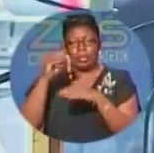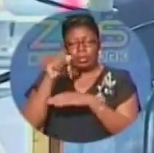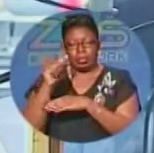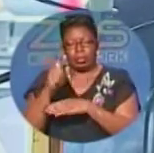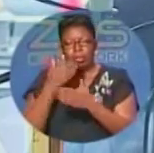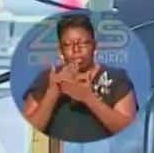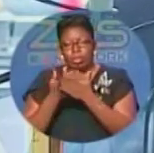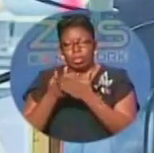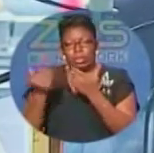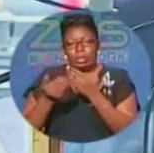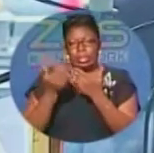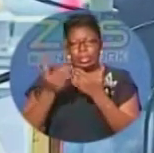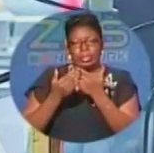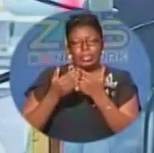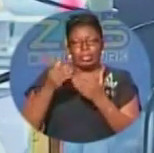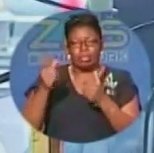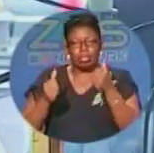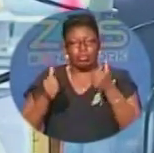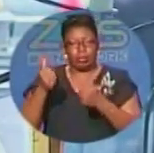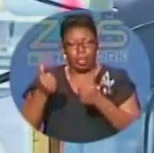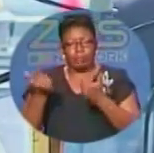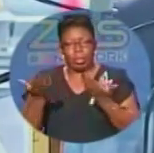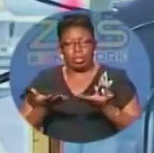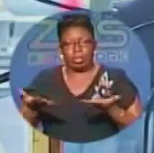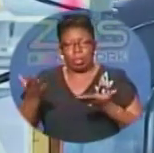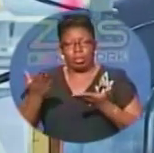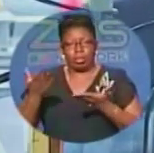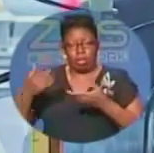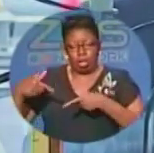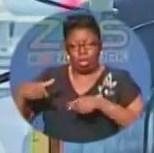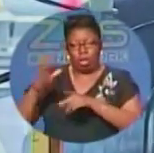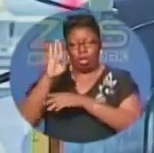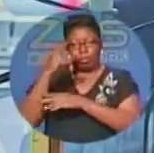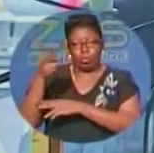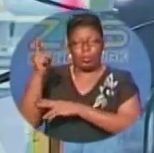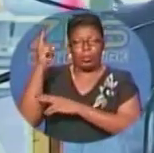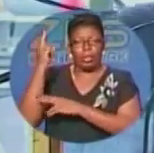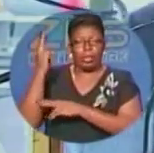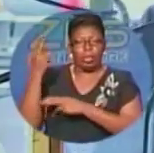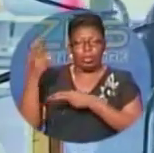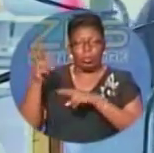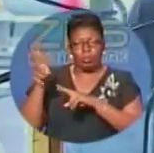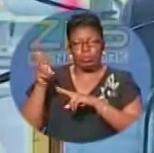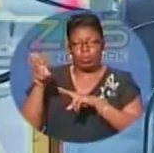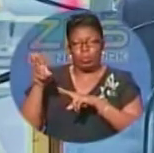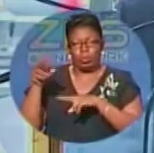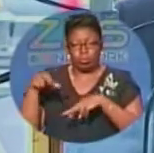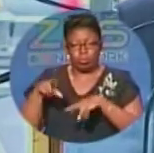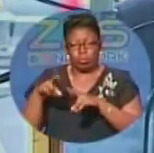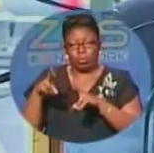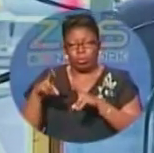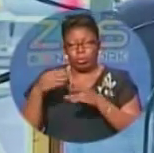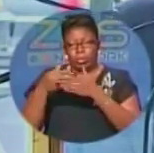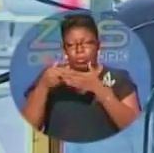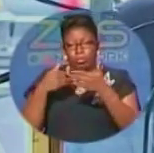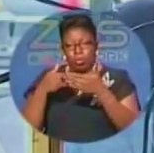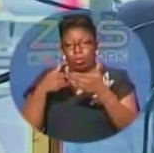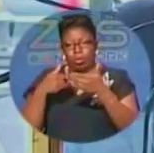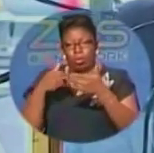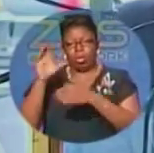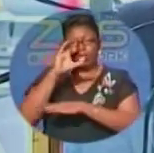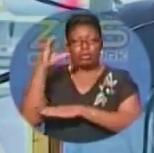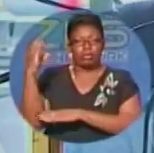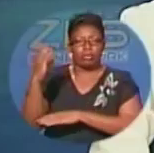driving from here along Blue Hill Road up to Tonique Darling Highway before the busy Christmas